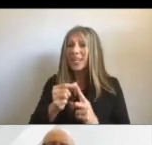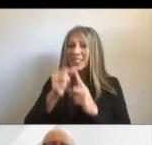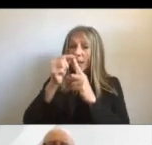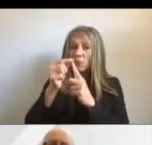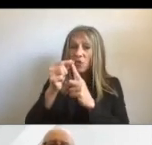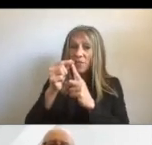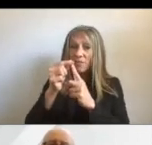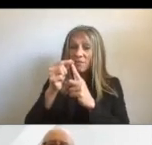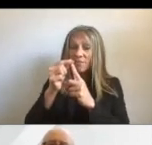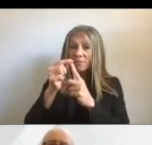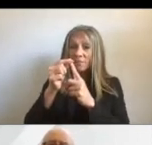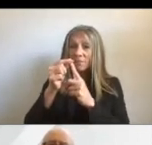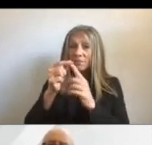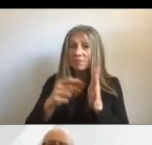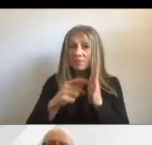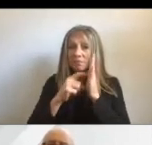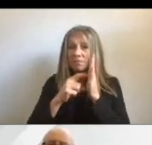boarding platform.